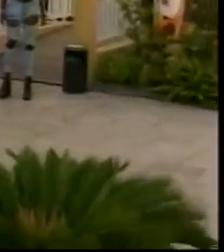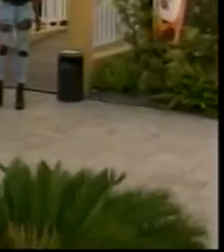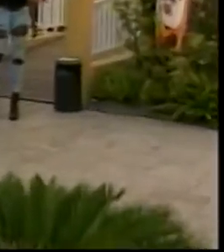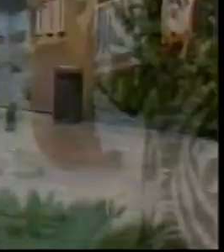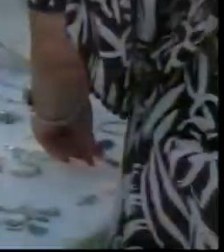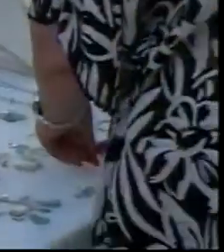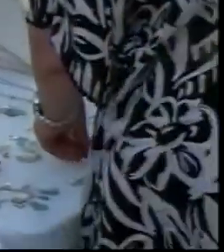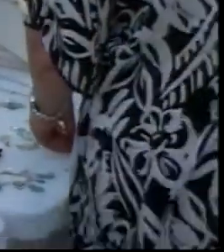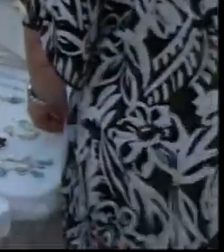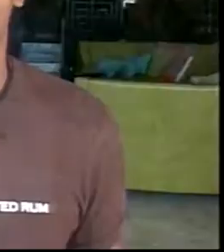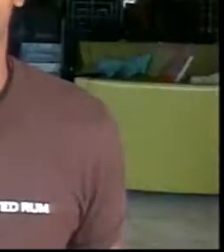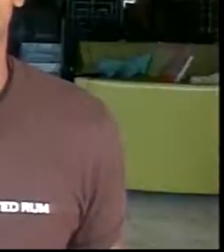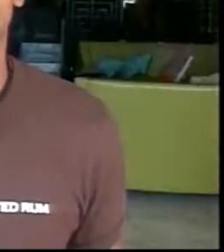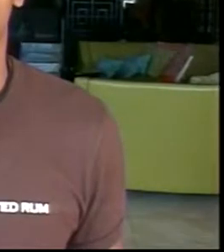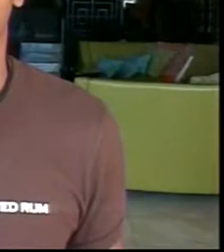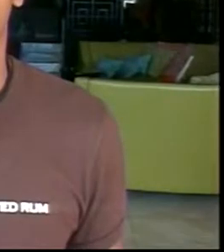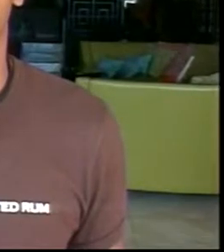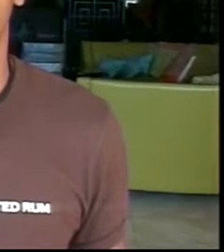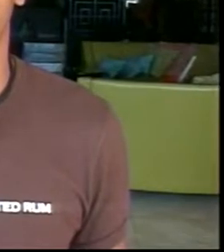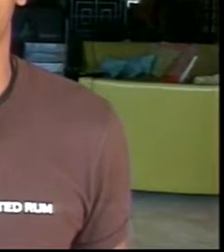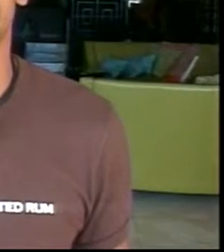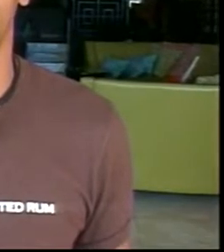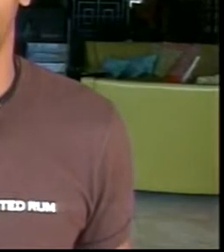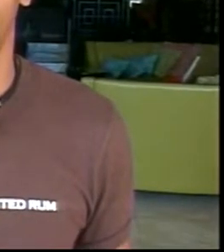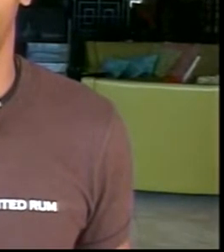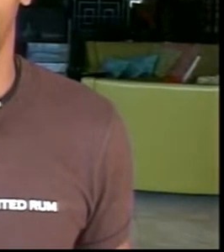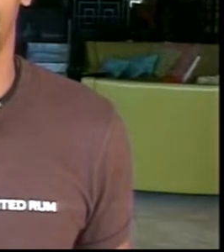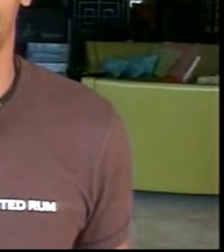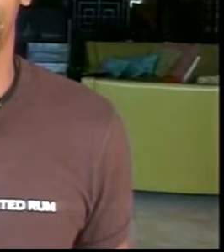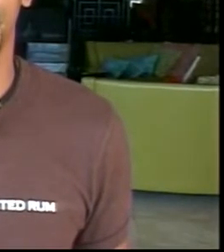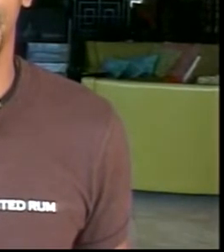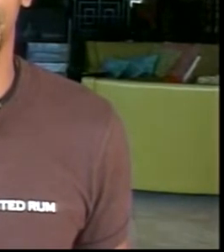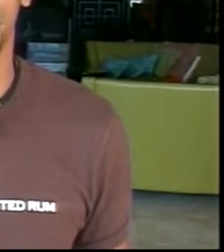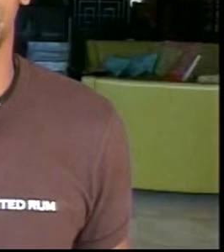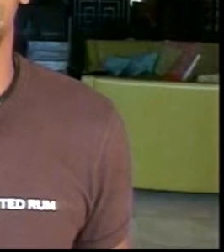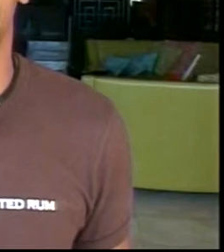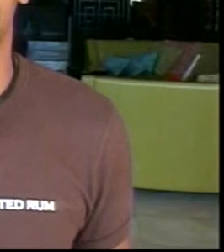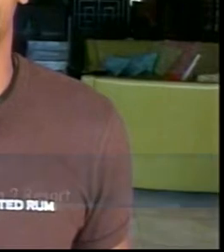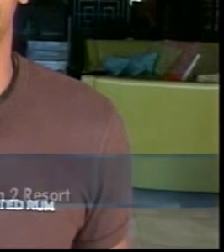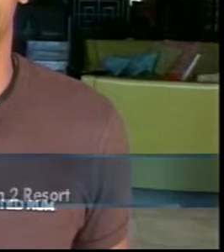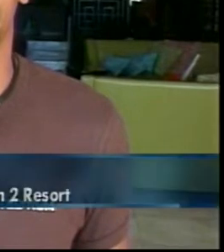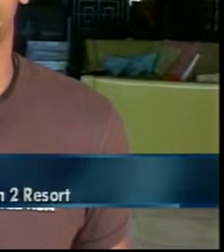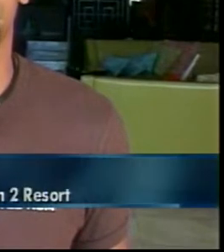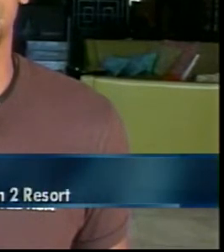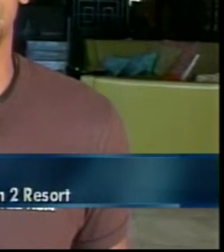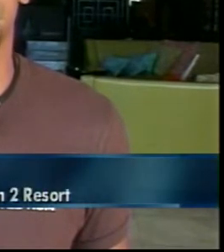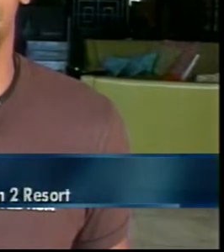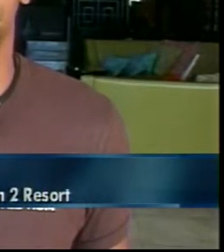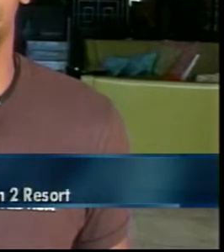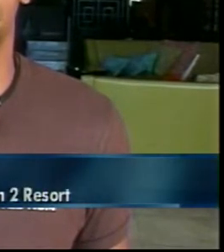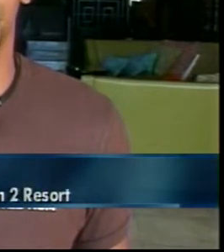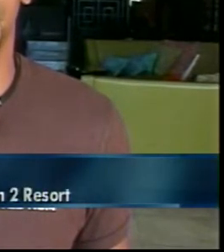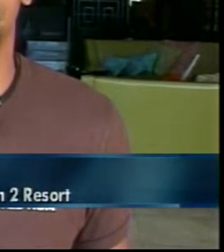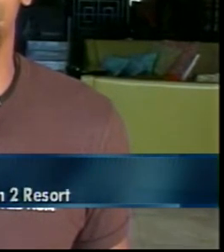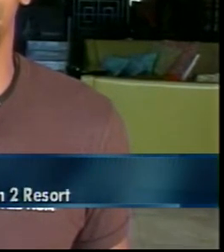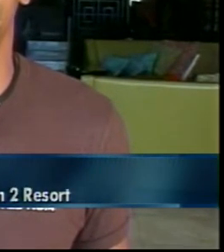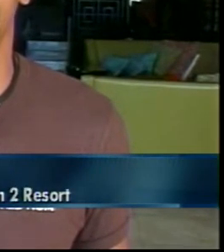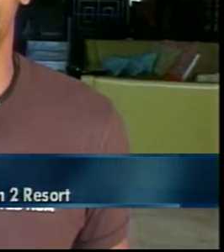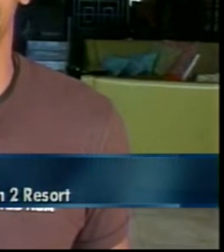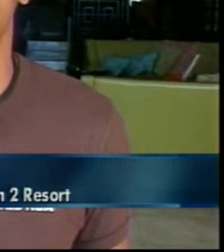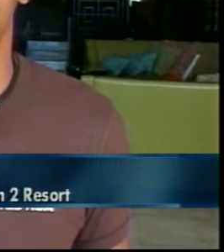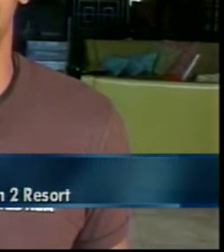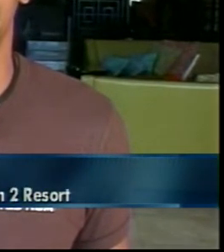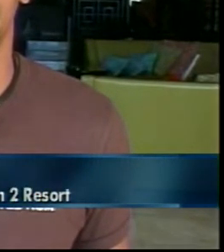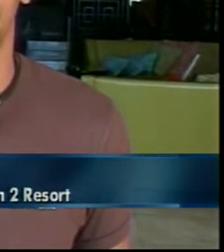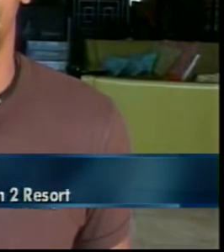craft vendors. We are putting on this event for our guests who are probably coming in the middle of our crop over season and probably will be leaving before